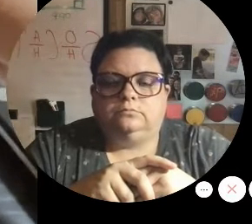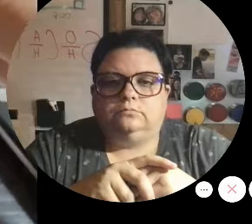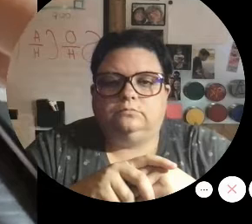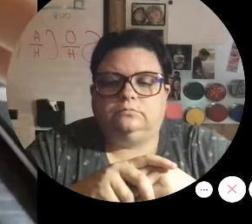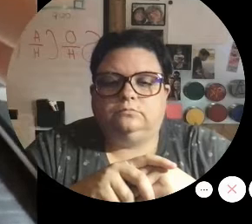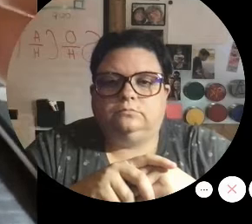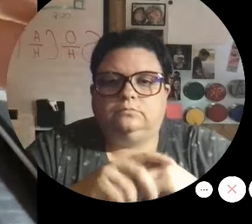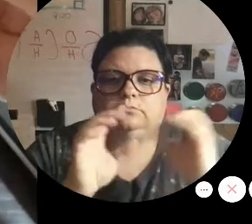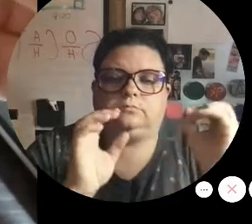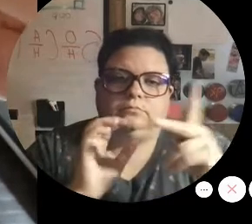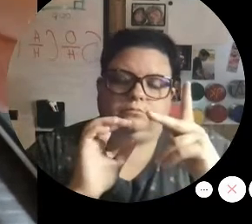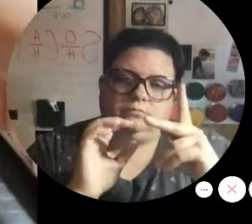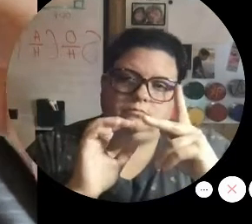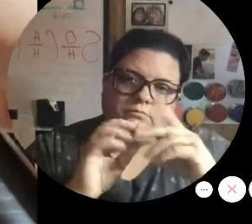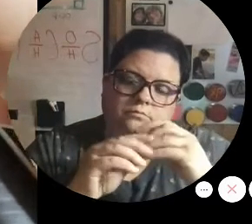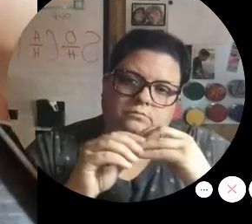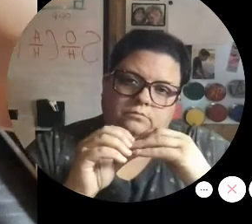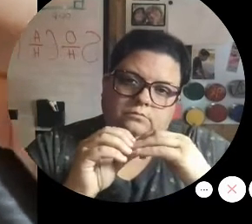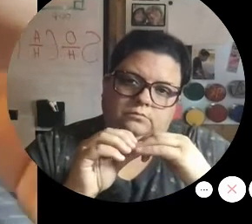Okay.